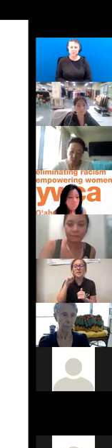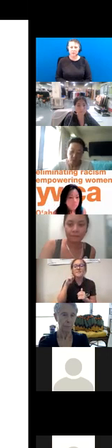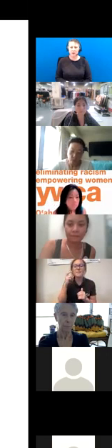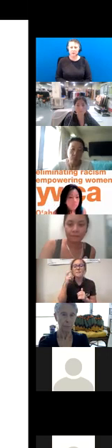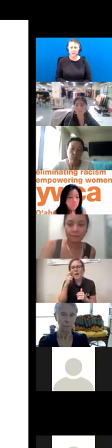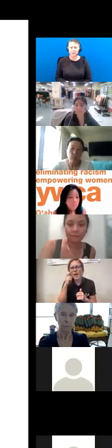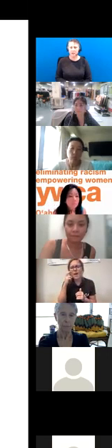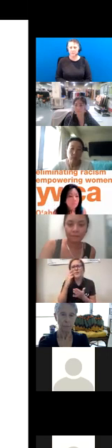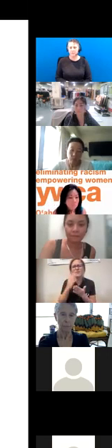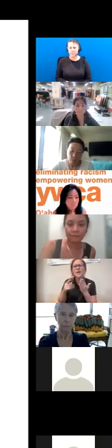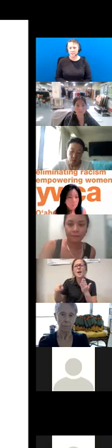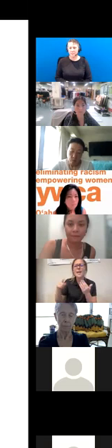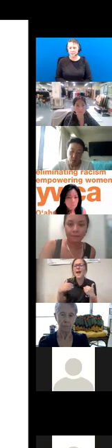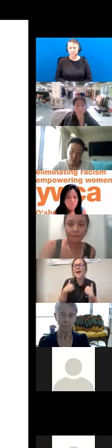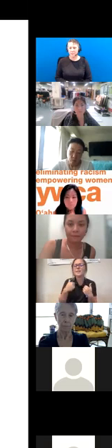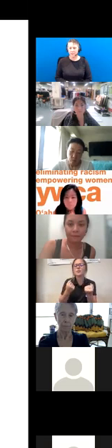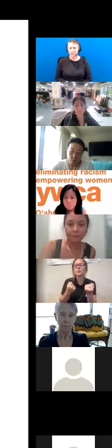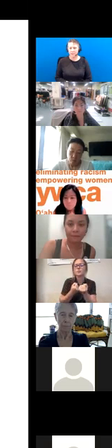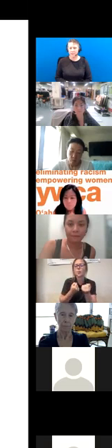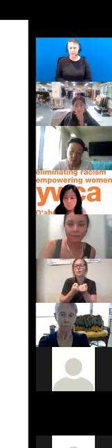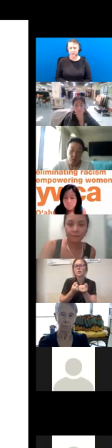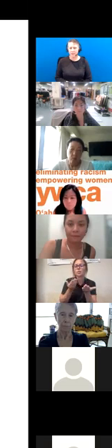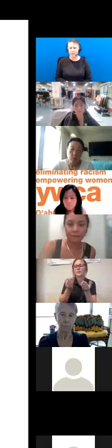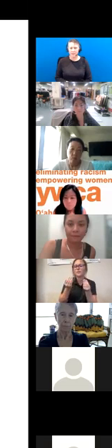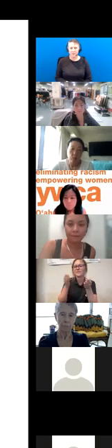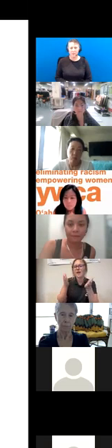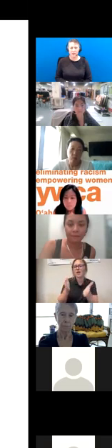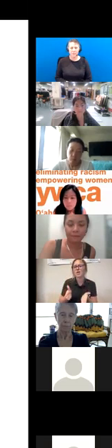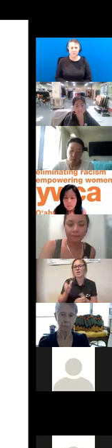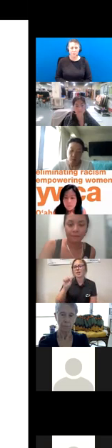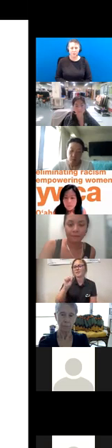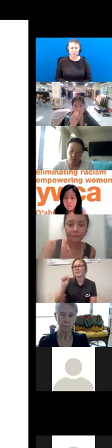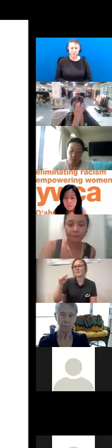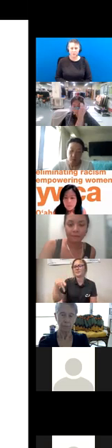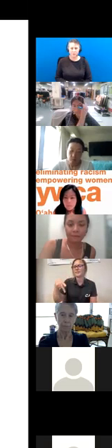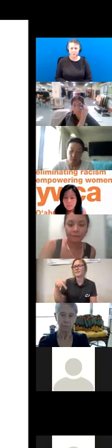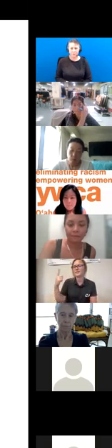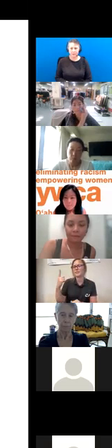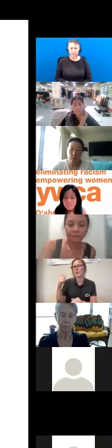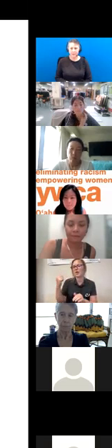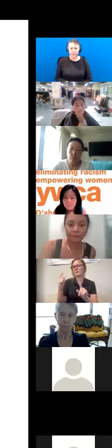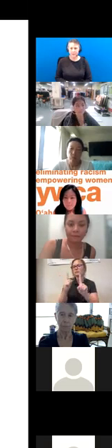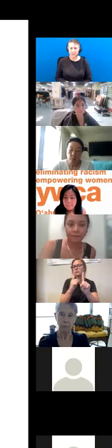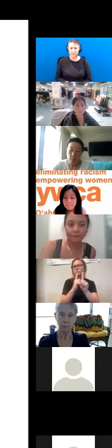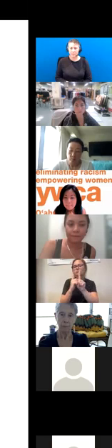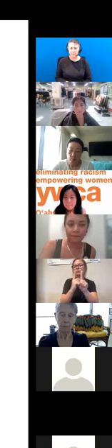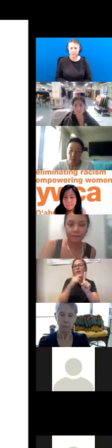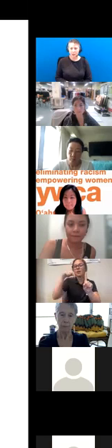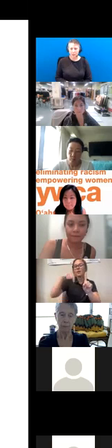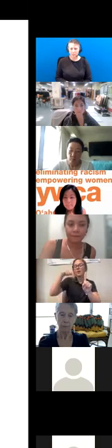Maybe you've already seen a deafblind person that they usually have a support service provider,